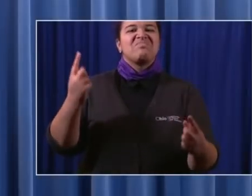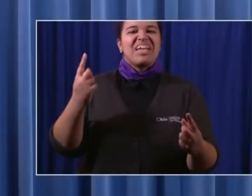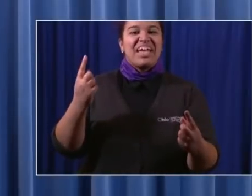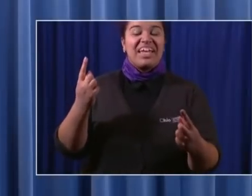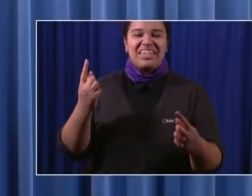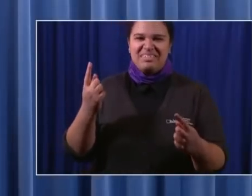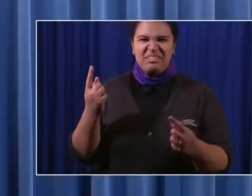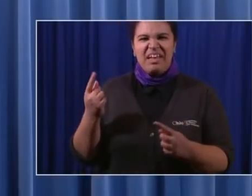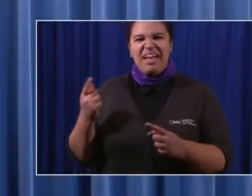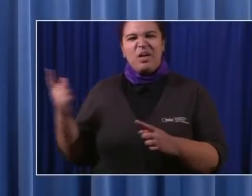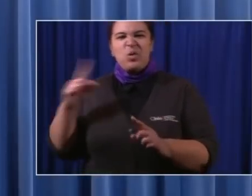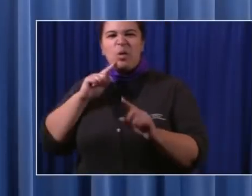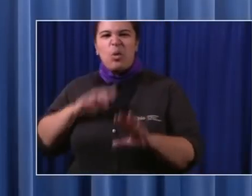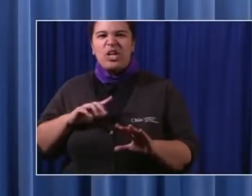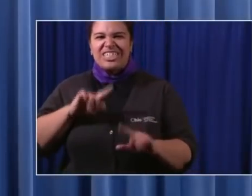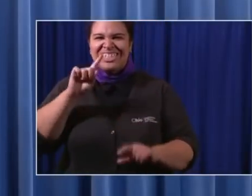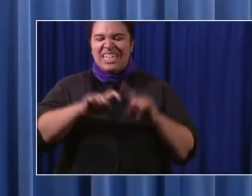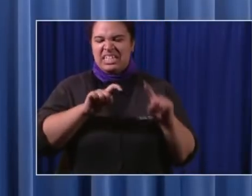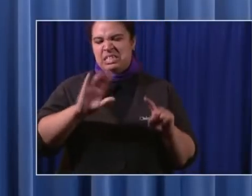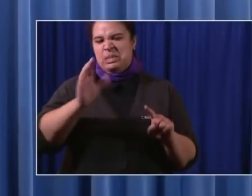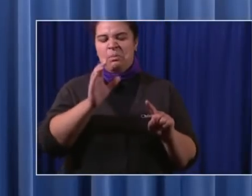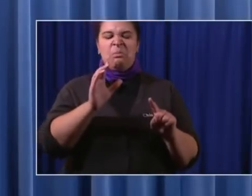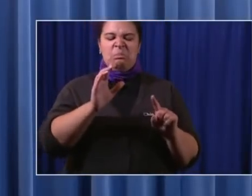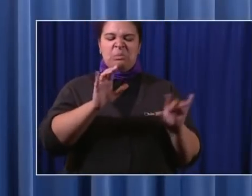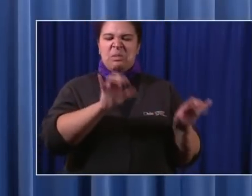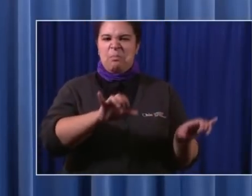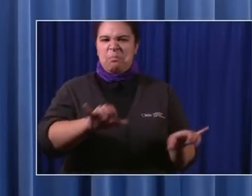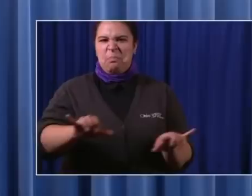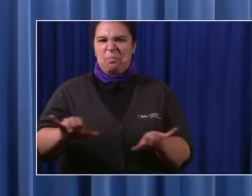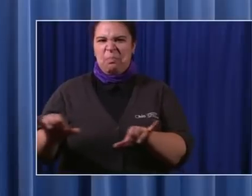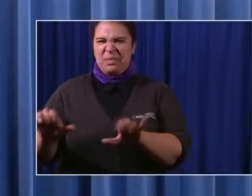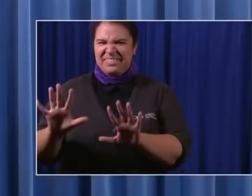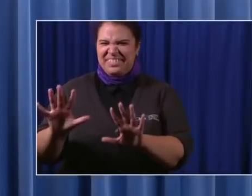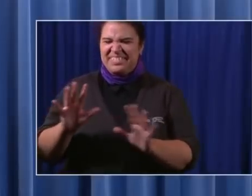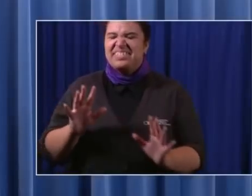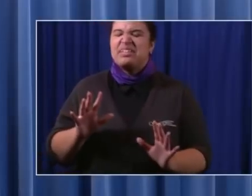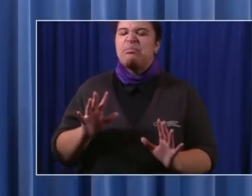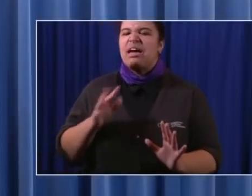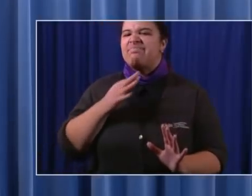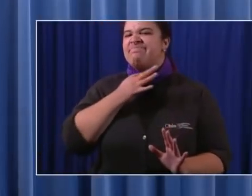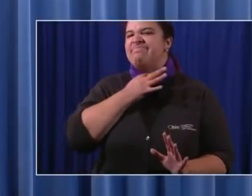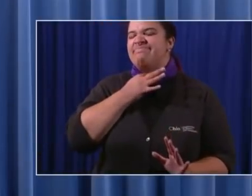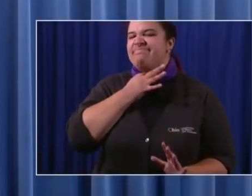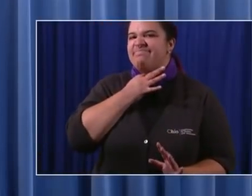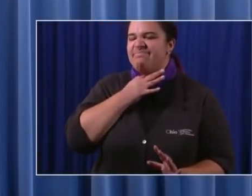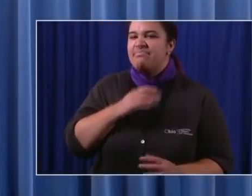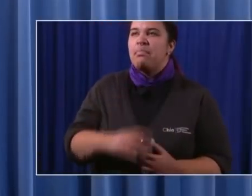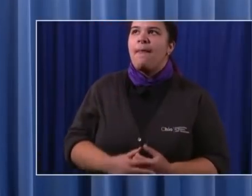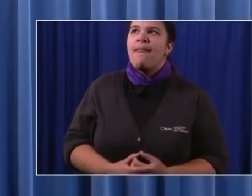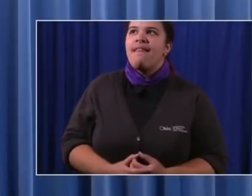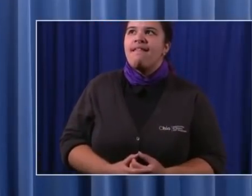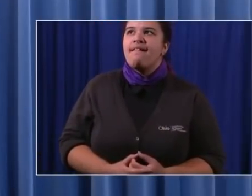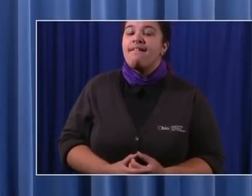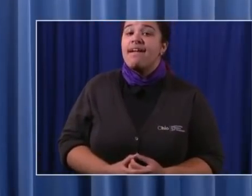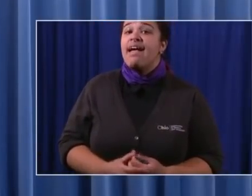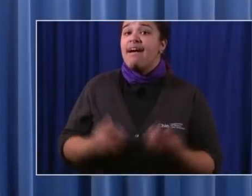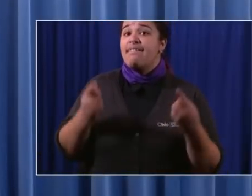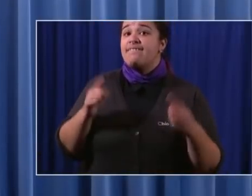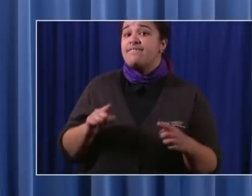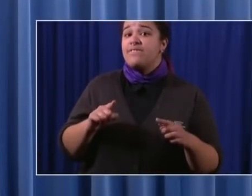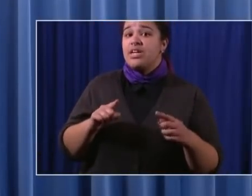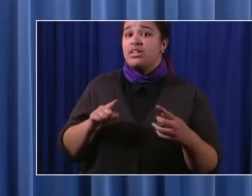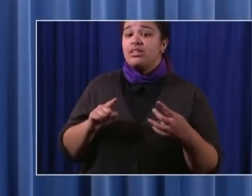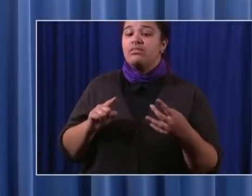to this today, but I do want to ask, Governor, what will happen if people in counties nearing level 4,